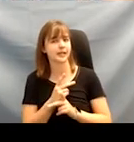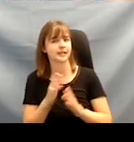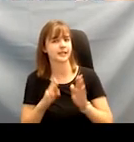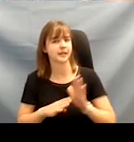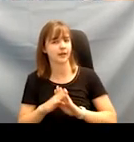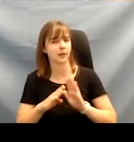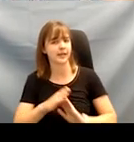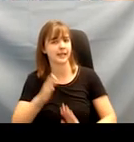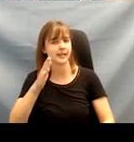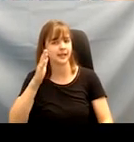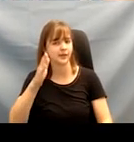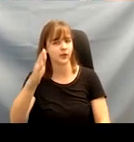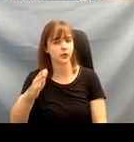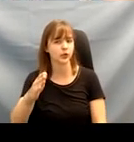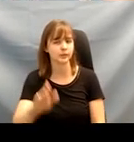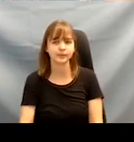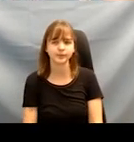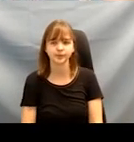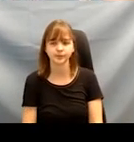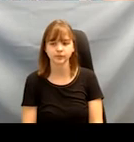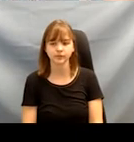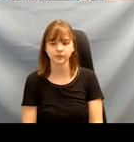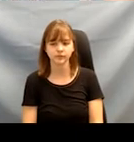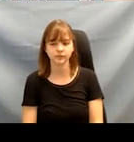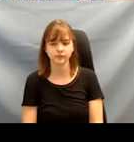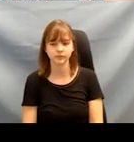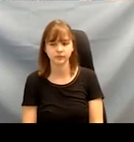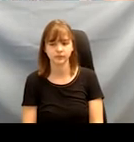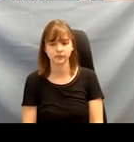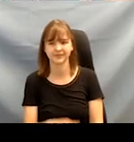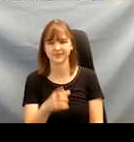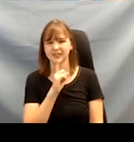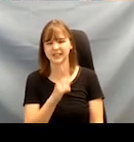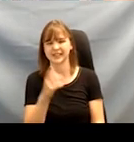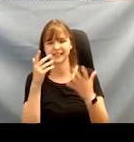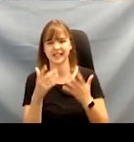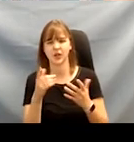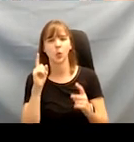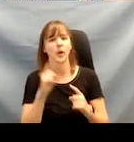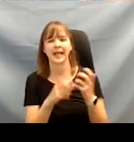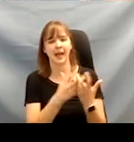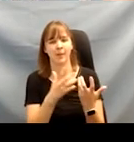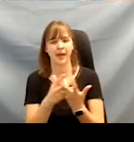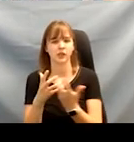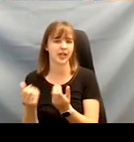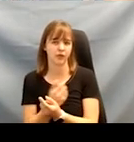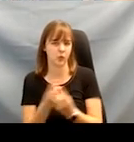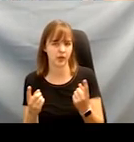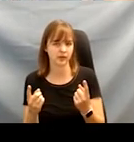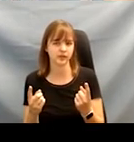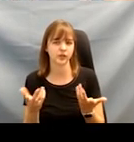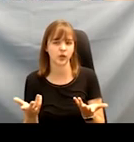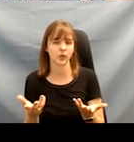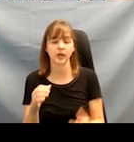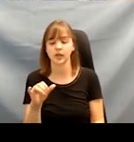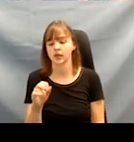iterations. And, you know, it is unfortunate. We can't please everyone. And, you know, like Yuting